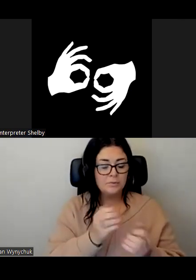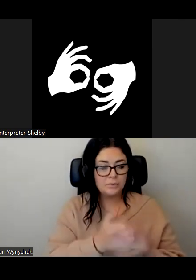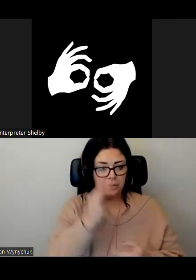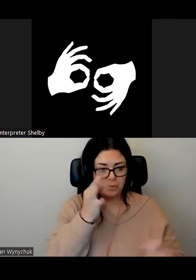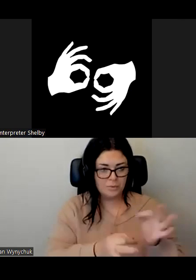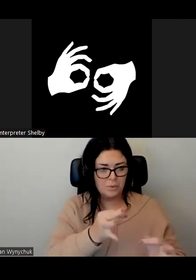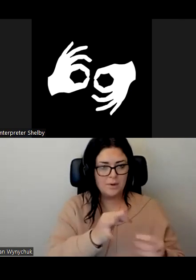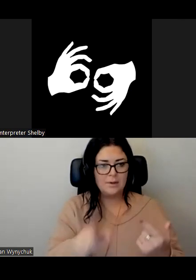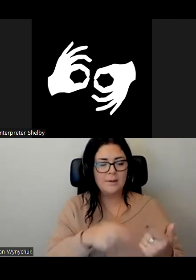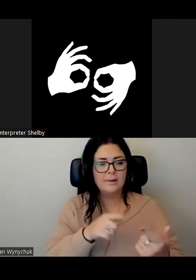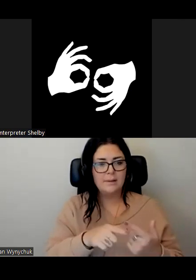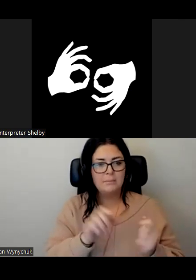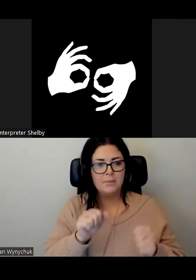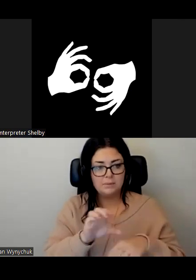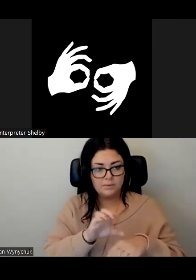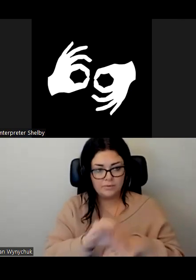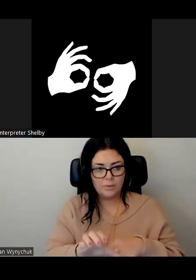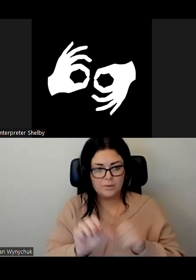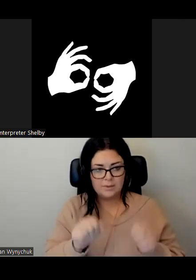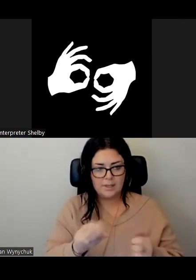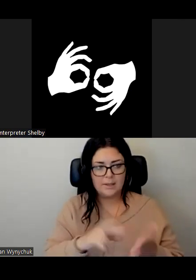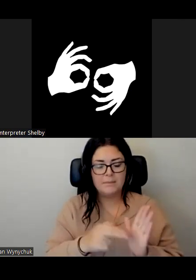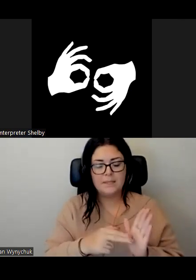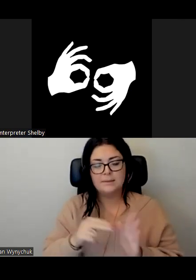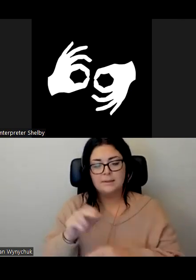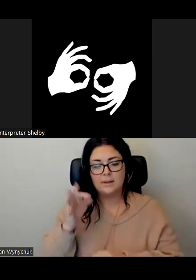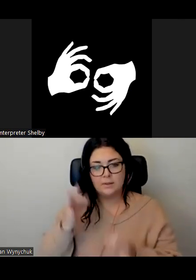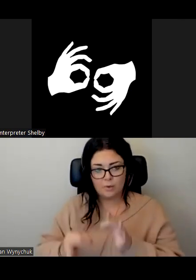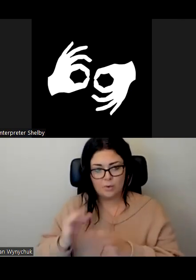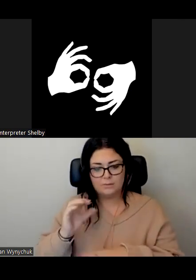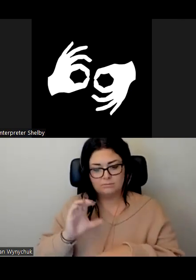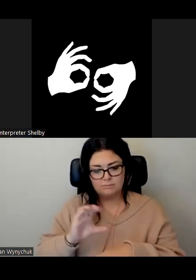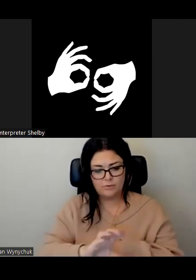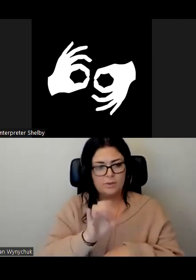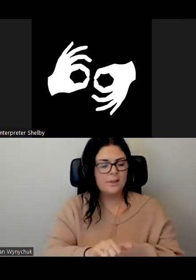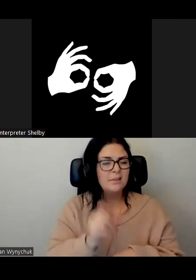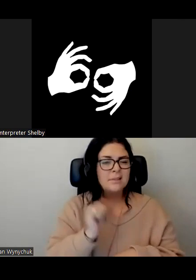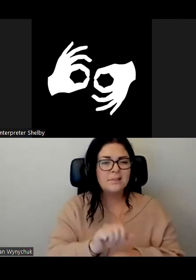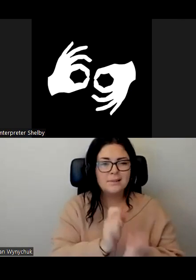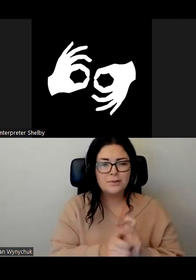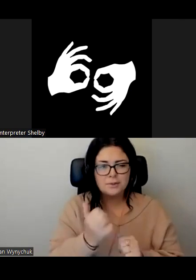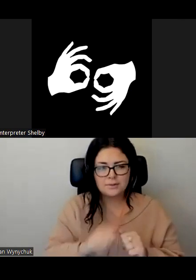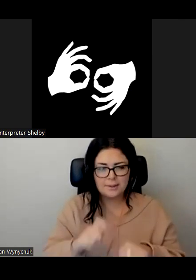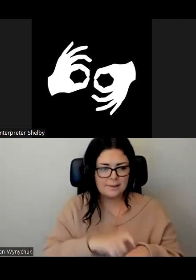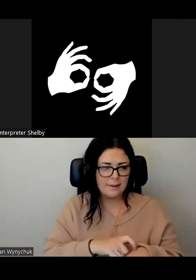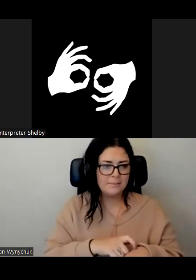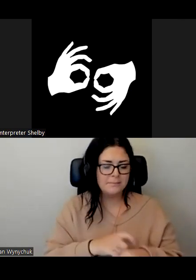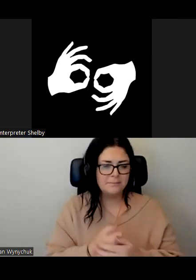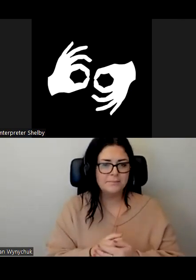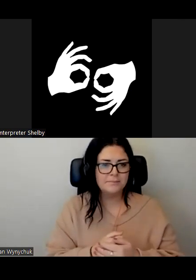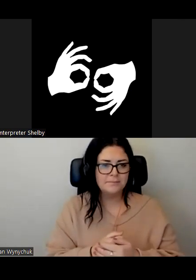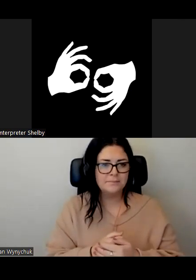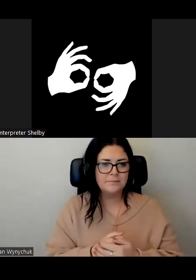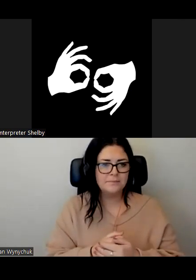becomes enforceable. Yes, So exactly. the courts can enforce it. Yes. And you can change that at any time. You can file like variation orders, that type of thing. Yeah, but